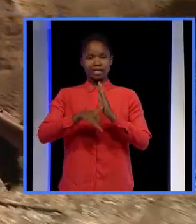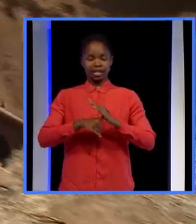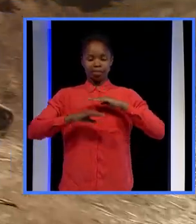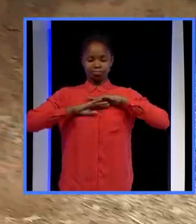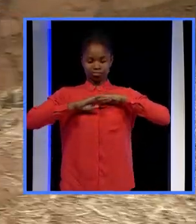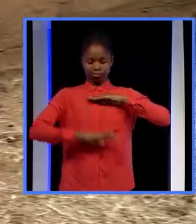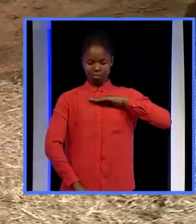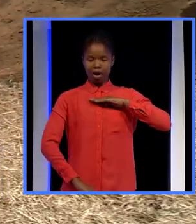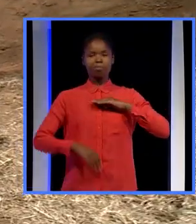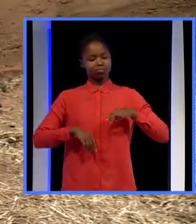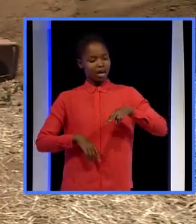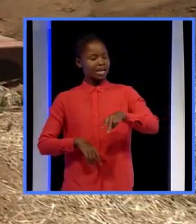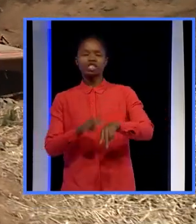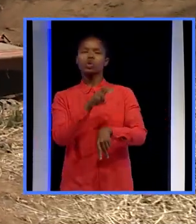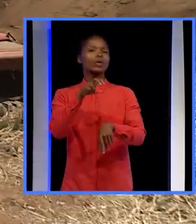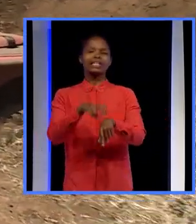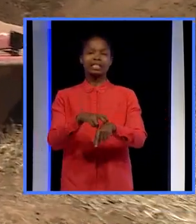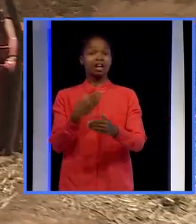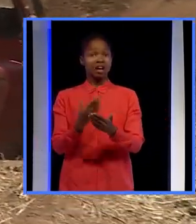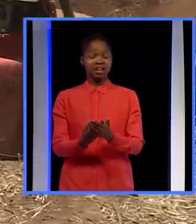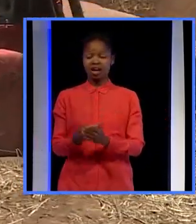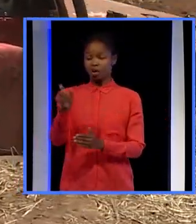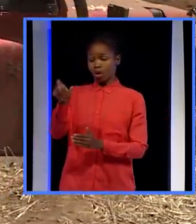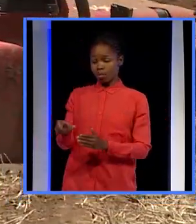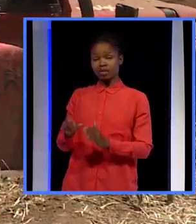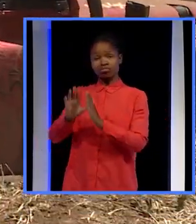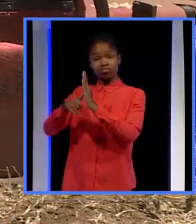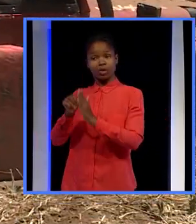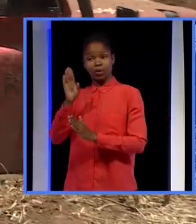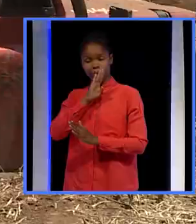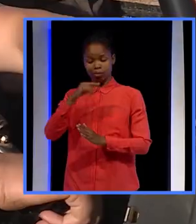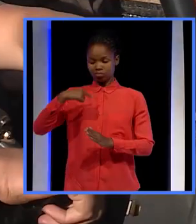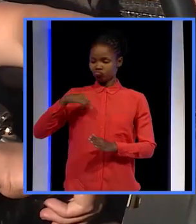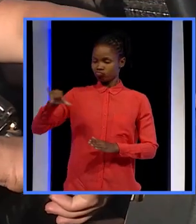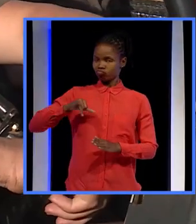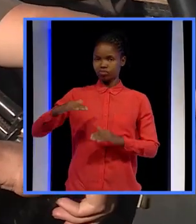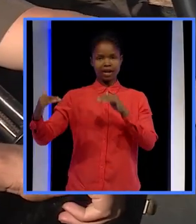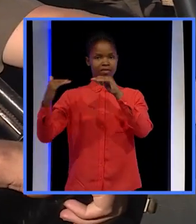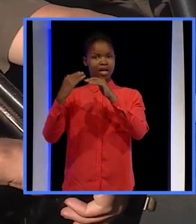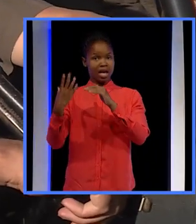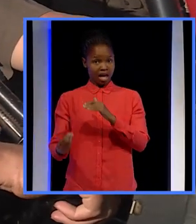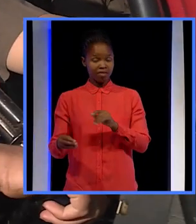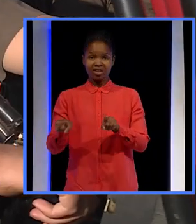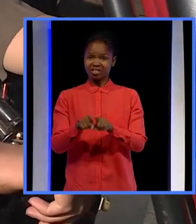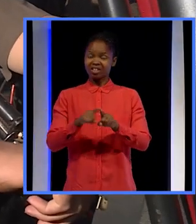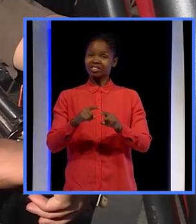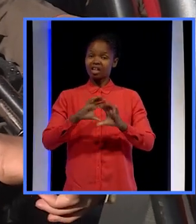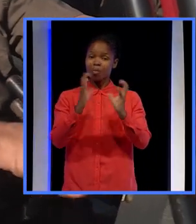legs to do it. And I can compete against any able-bodied person and it's no problem. And you're already on world